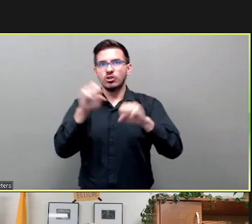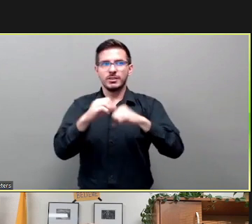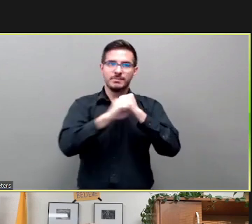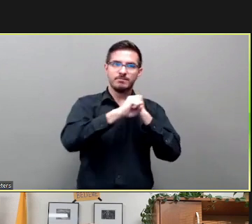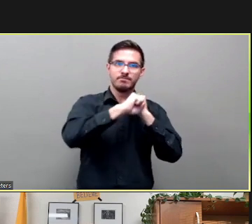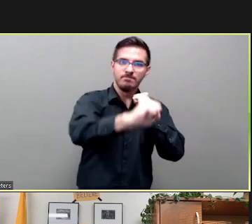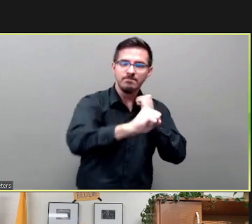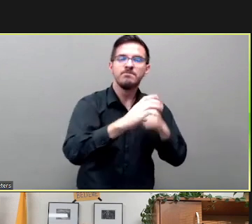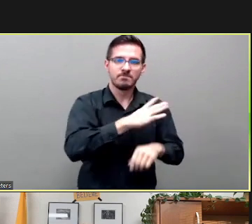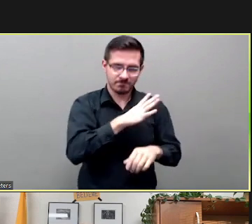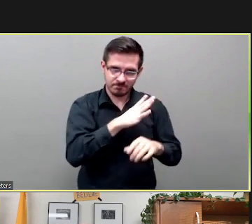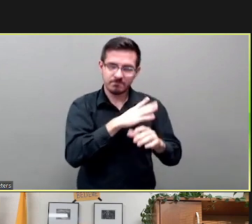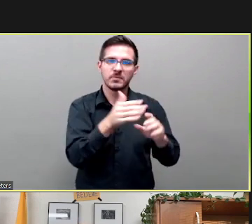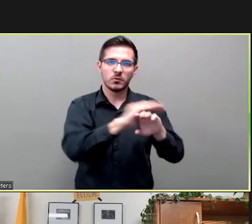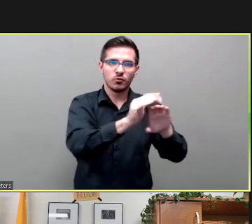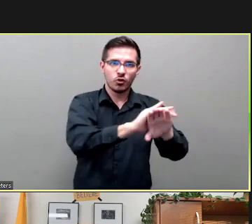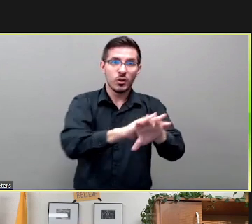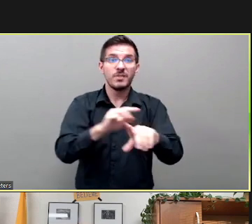October,